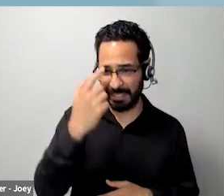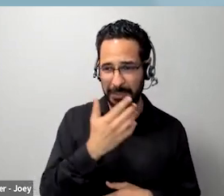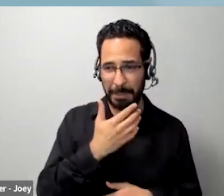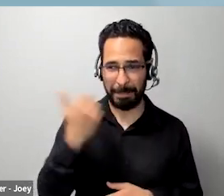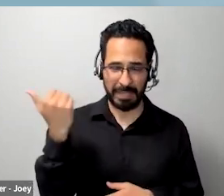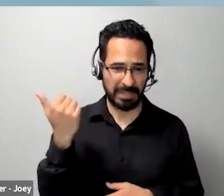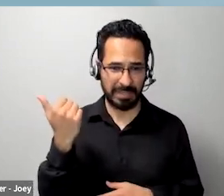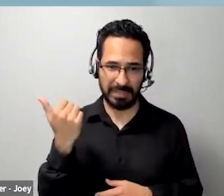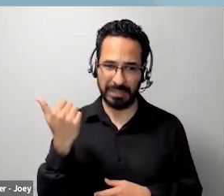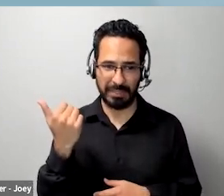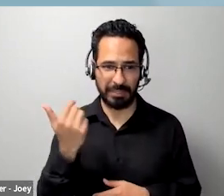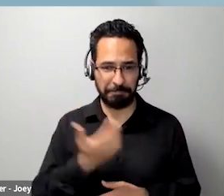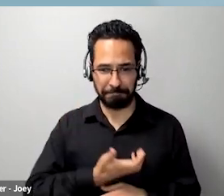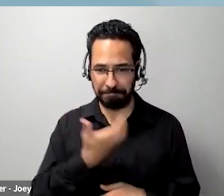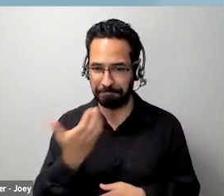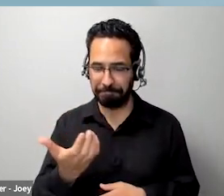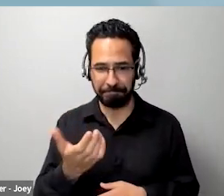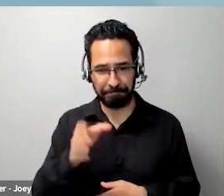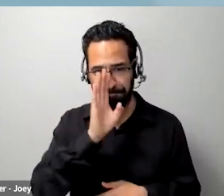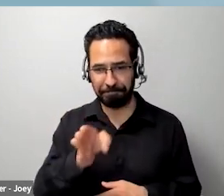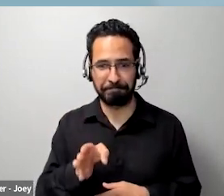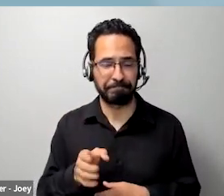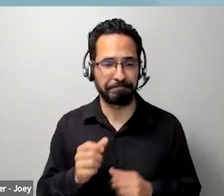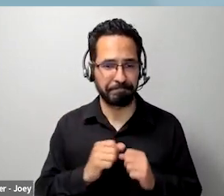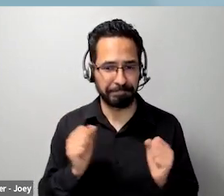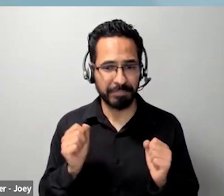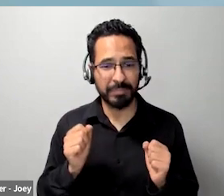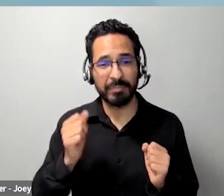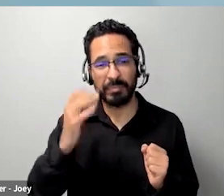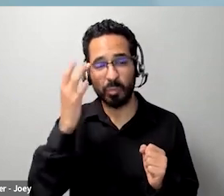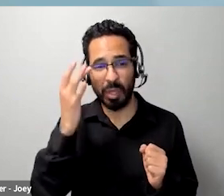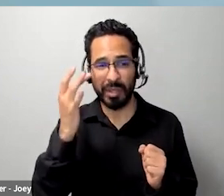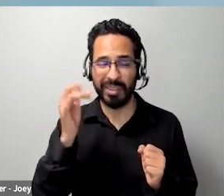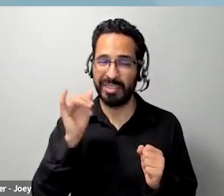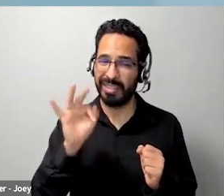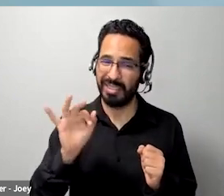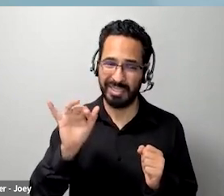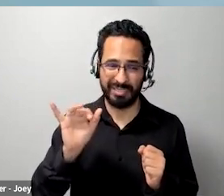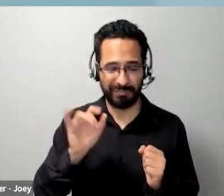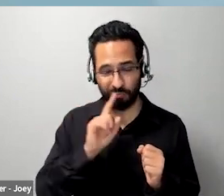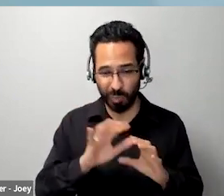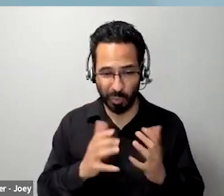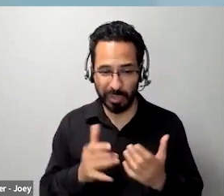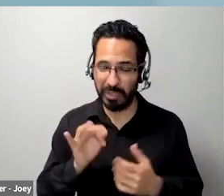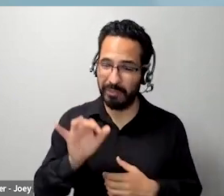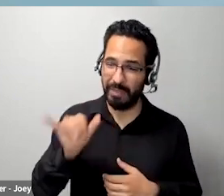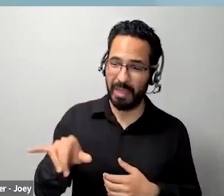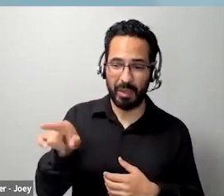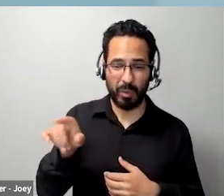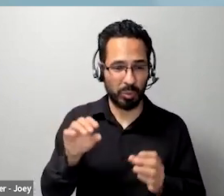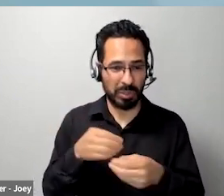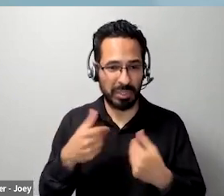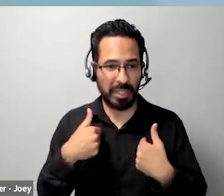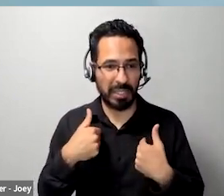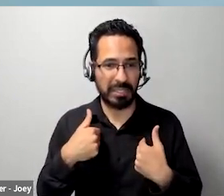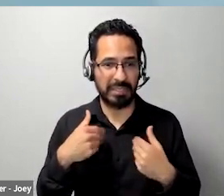be totally upfront because realistically, if that organization has any sort of issue